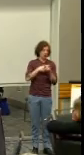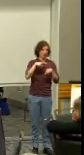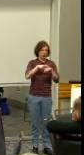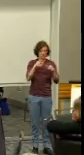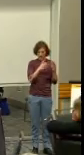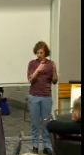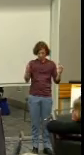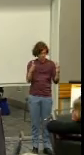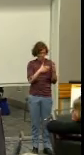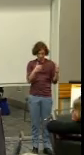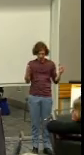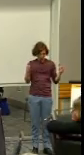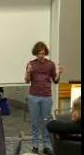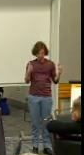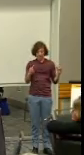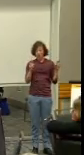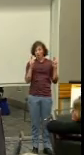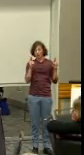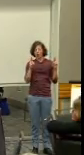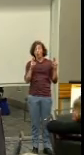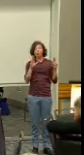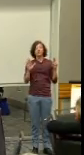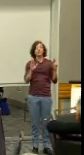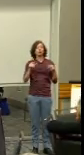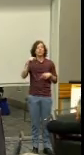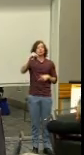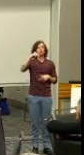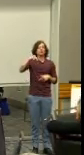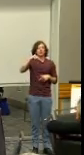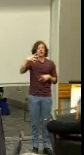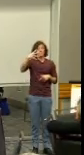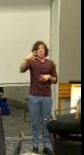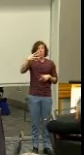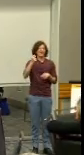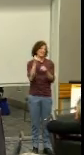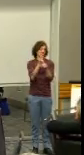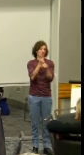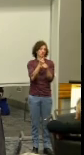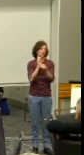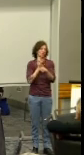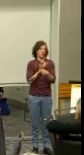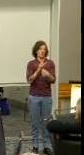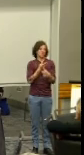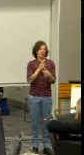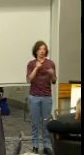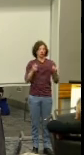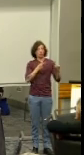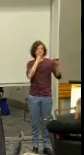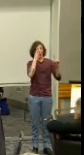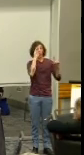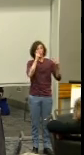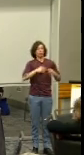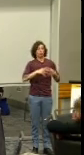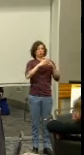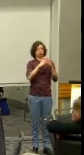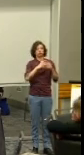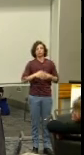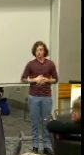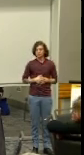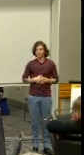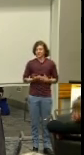hopefully lease up around about Q4 at the end of next year is our goal. So yeah, I think that's all my stuff.